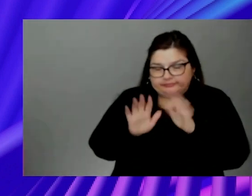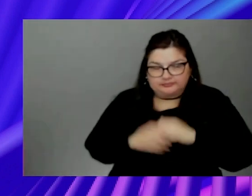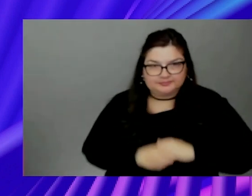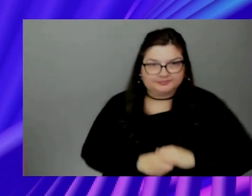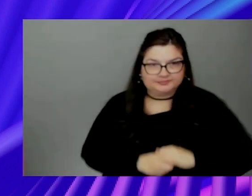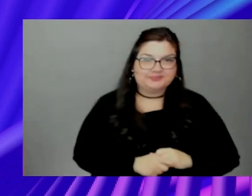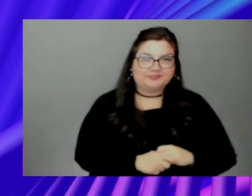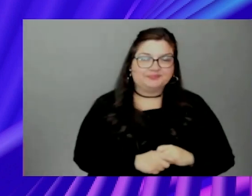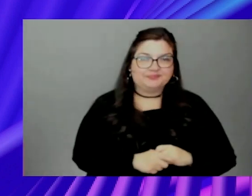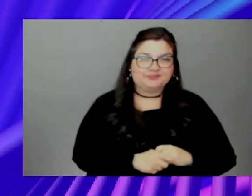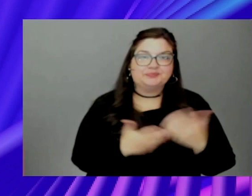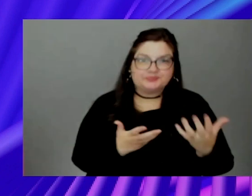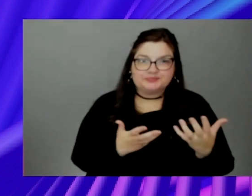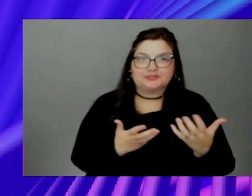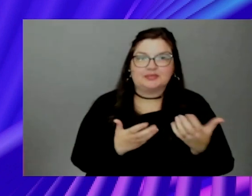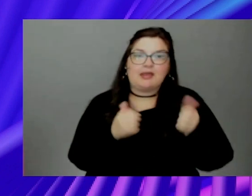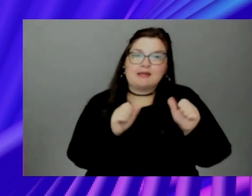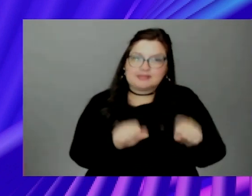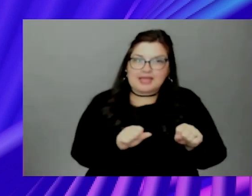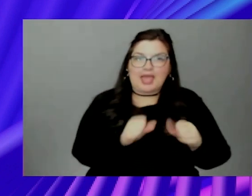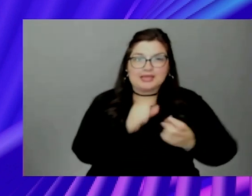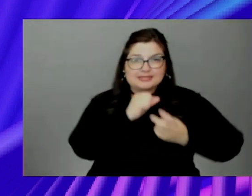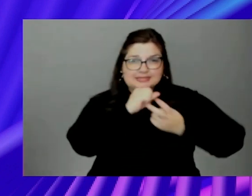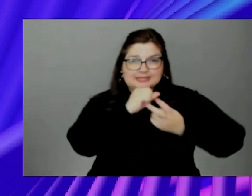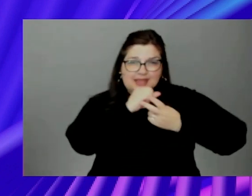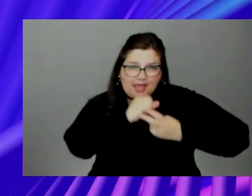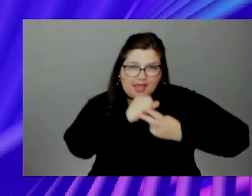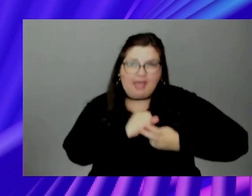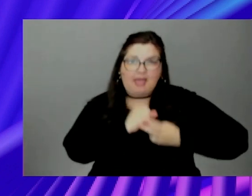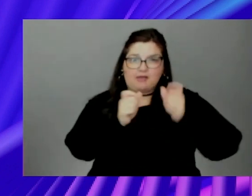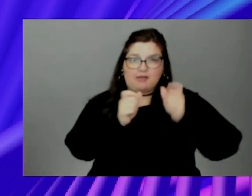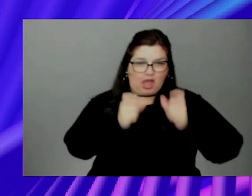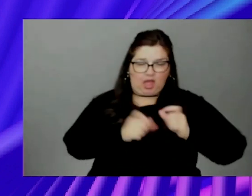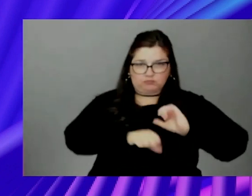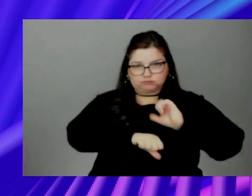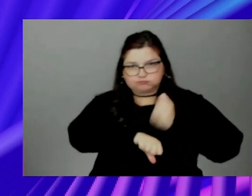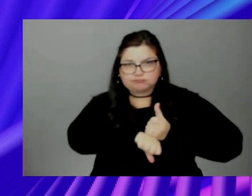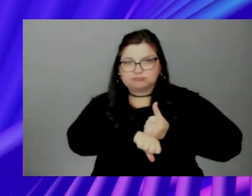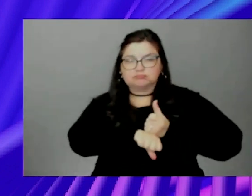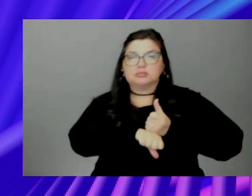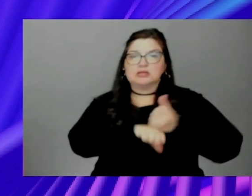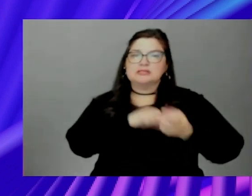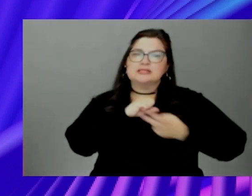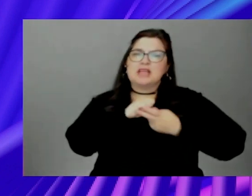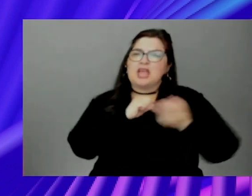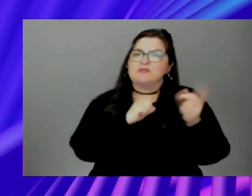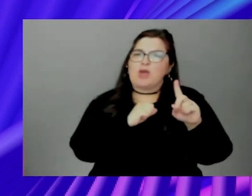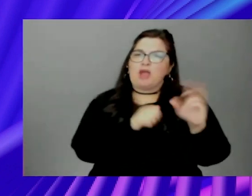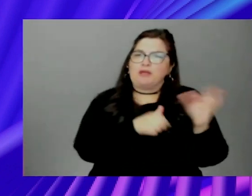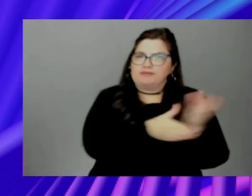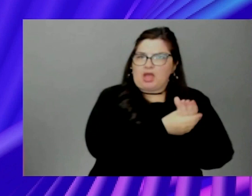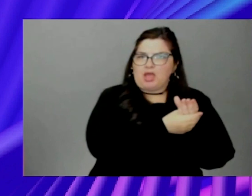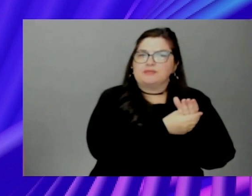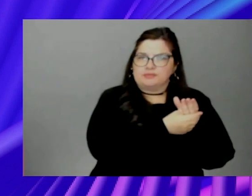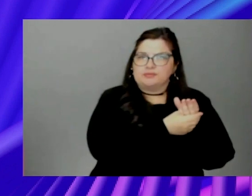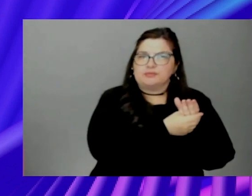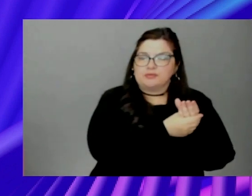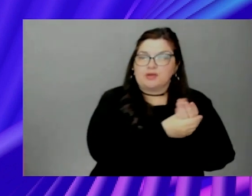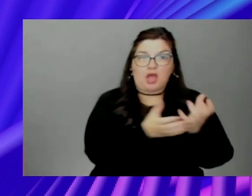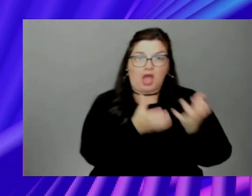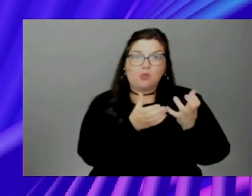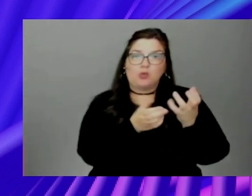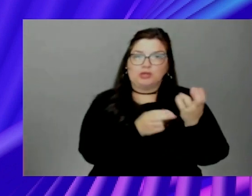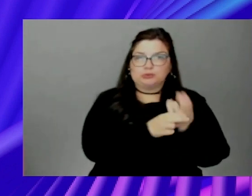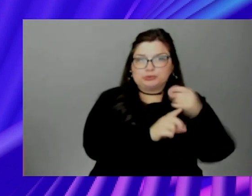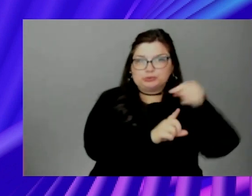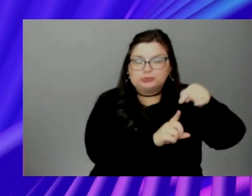So we can actually save all those settings that we want to do into a file. So this is going to say, I want to use, this is our